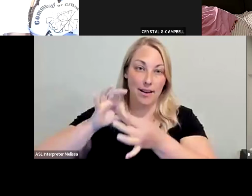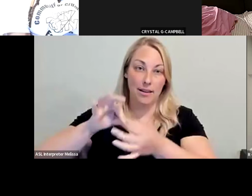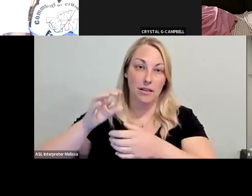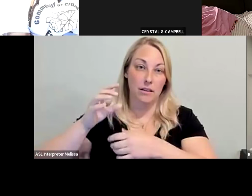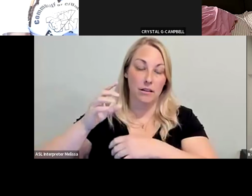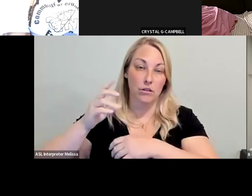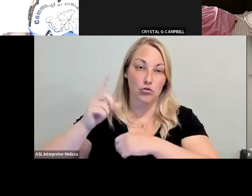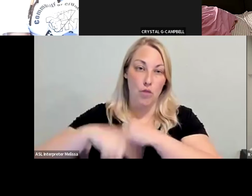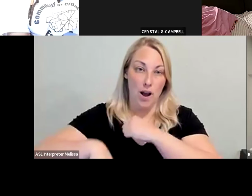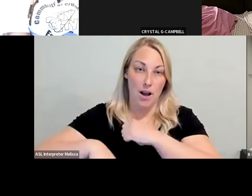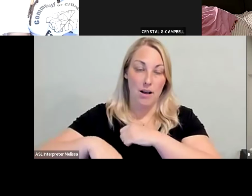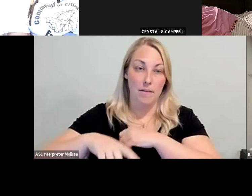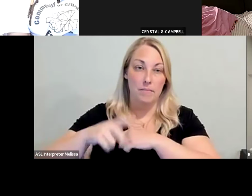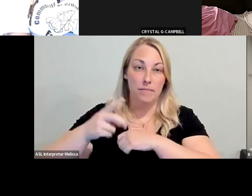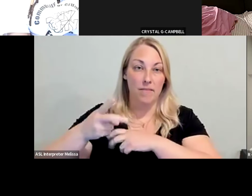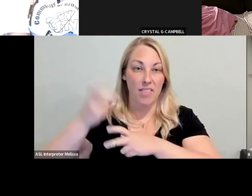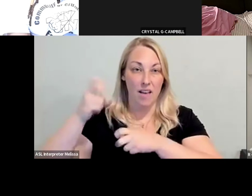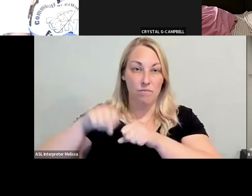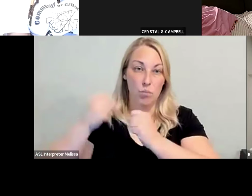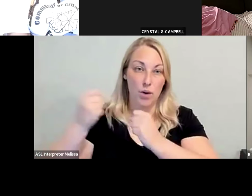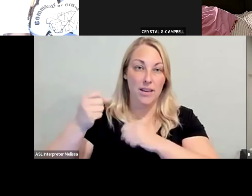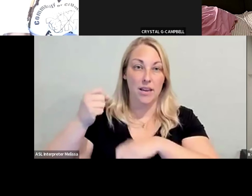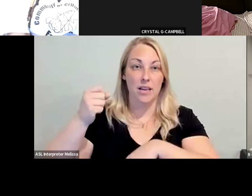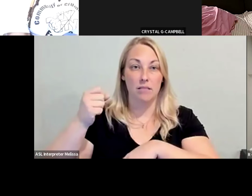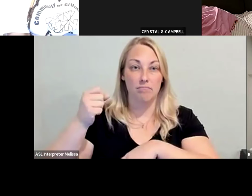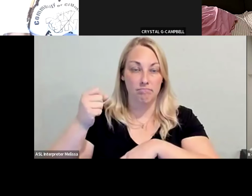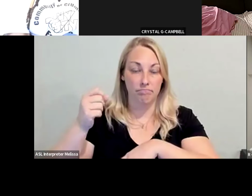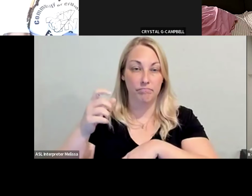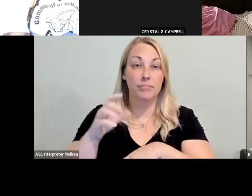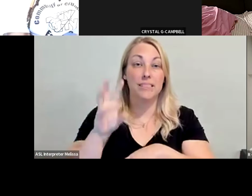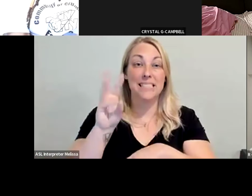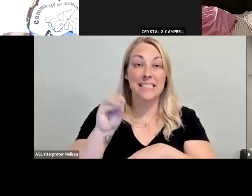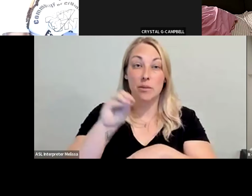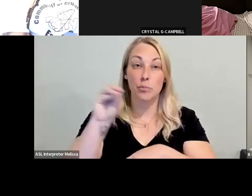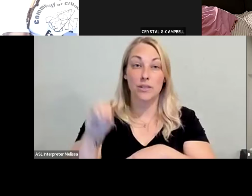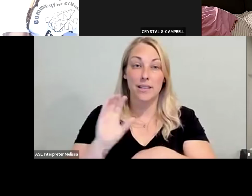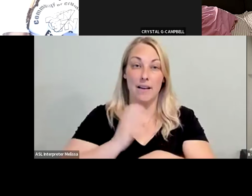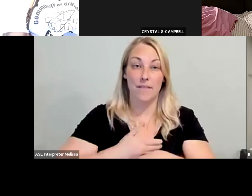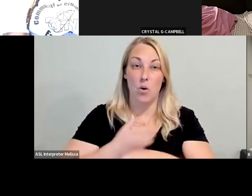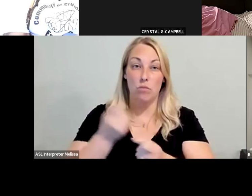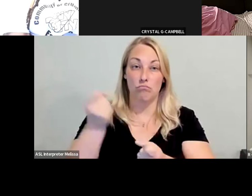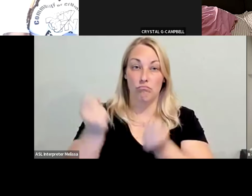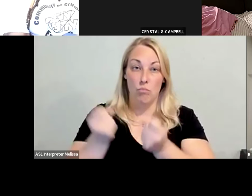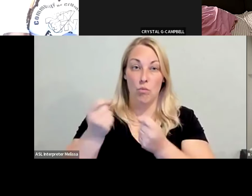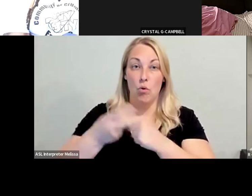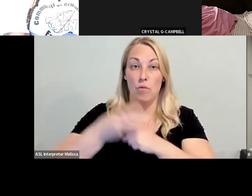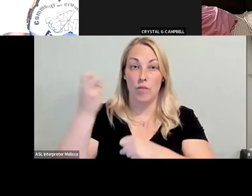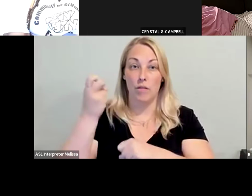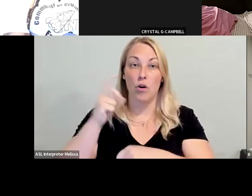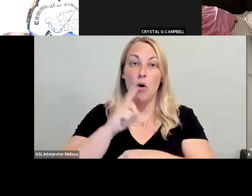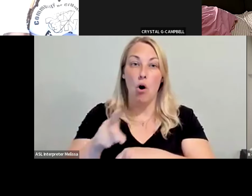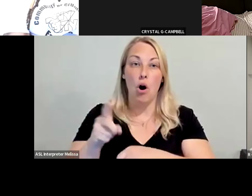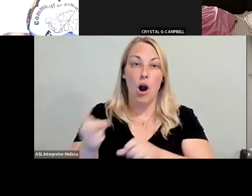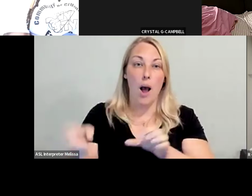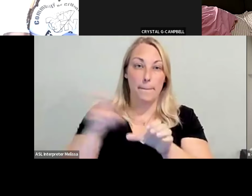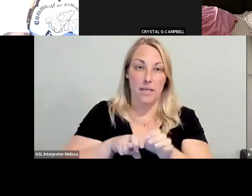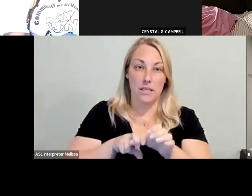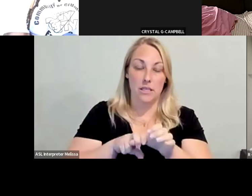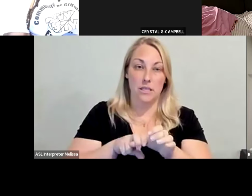is, I know I brought this up before and I'll bring it up again, is that 60% of our motor vehicle thefts are all hop-ins.